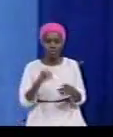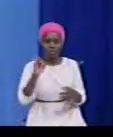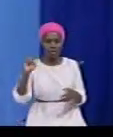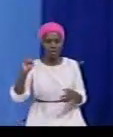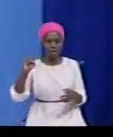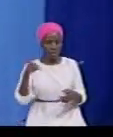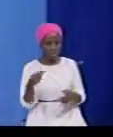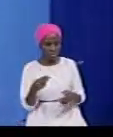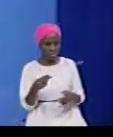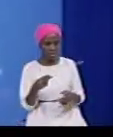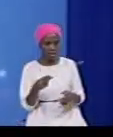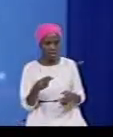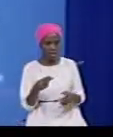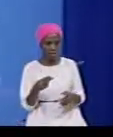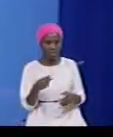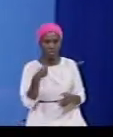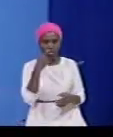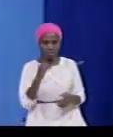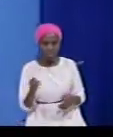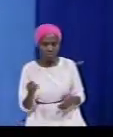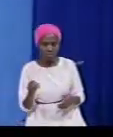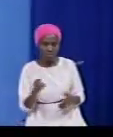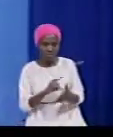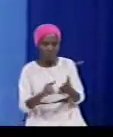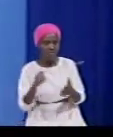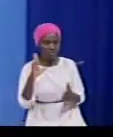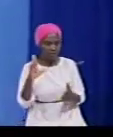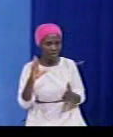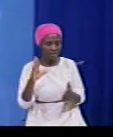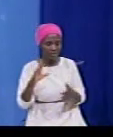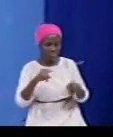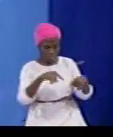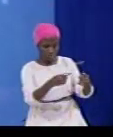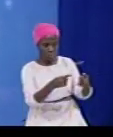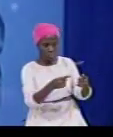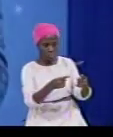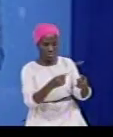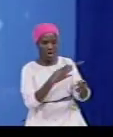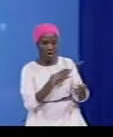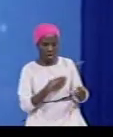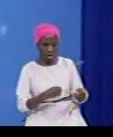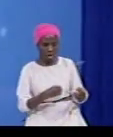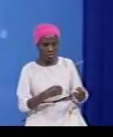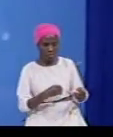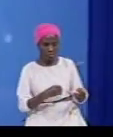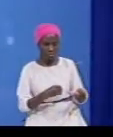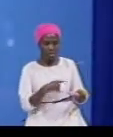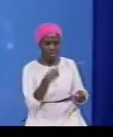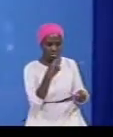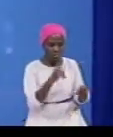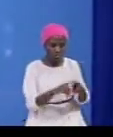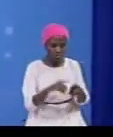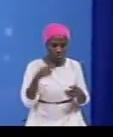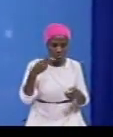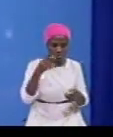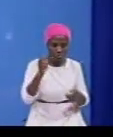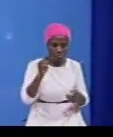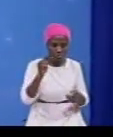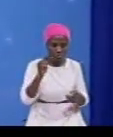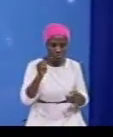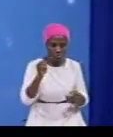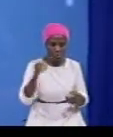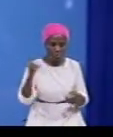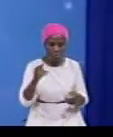saying, in verse 5, go and say to Ezekiah, thus says the Lord,